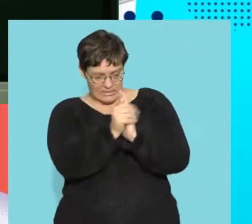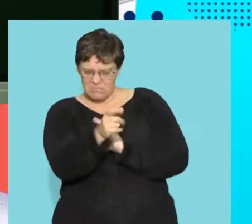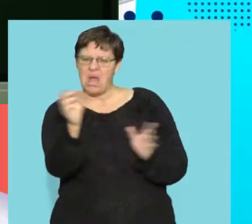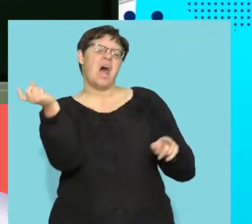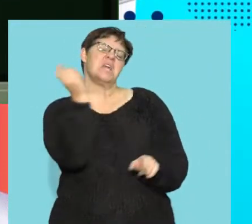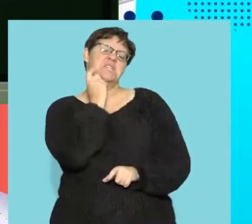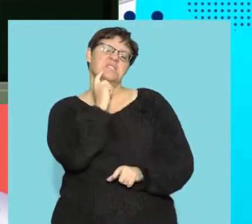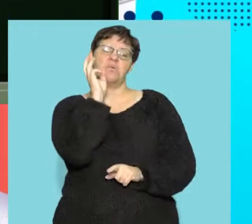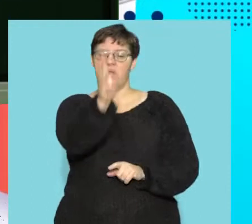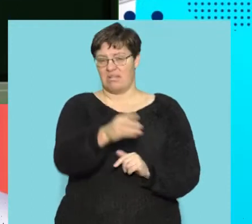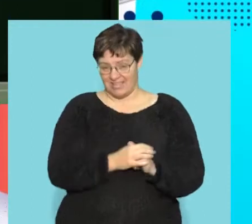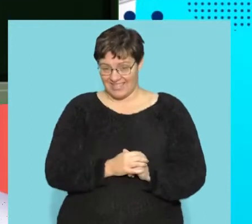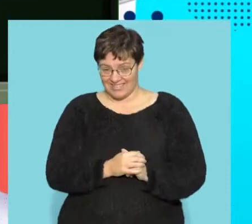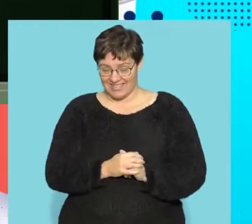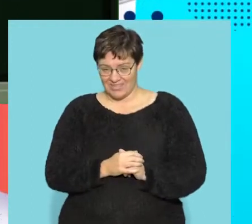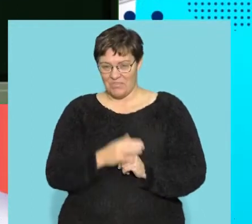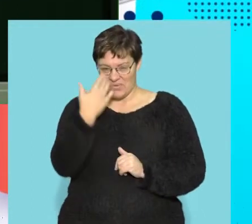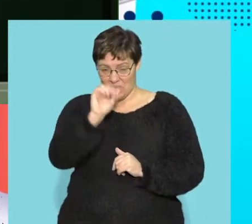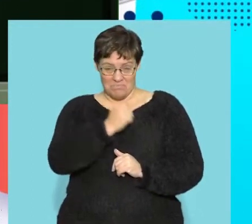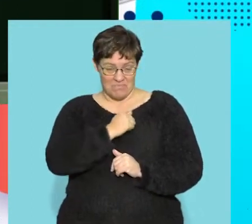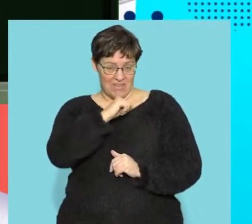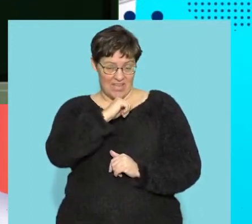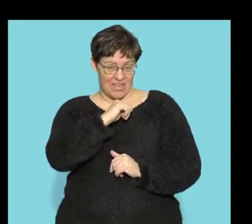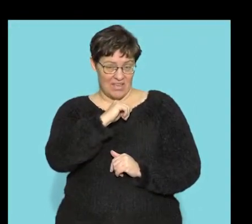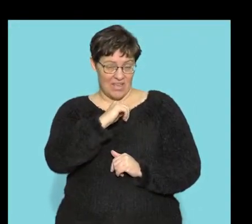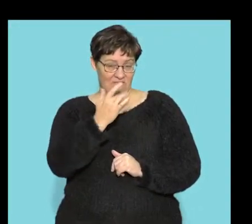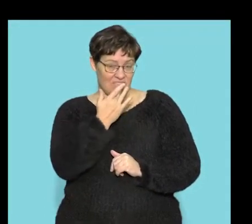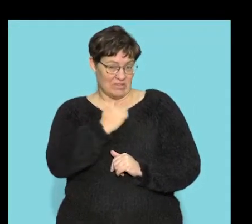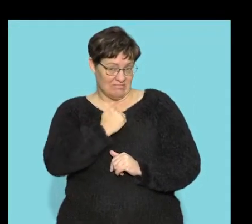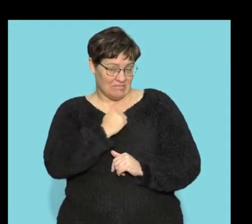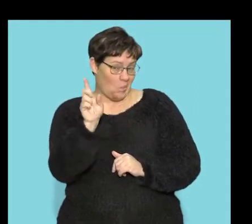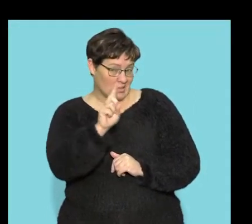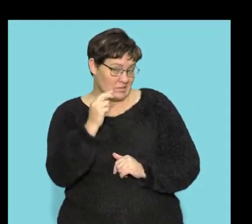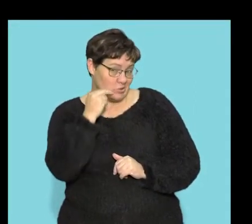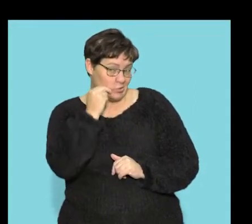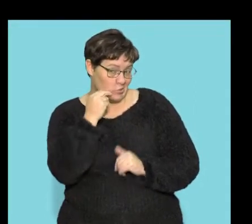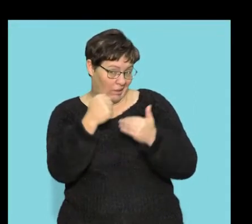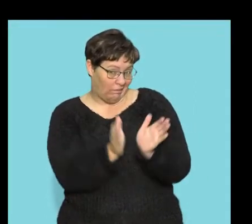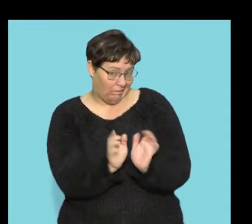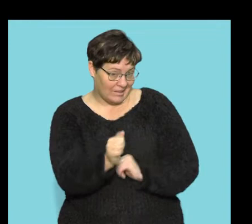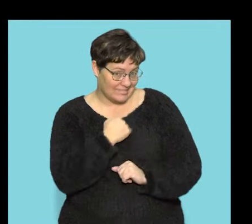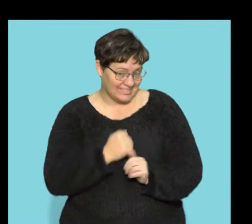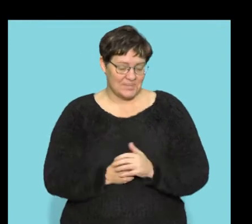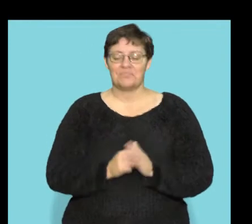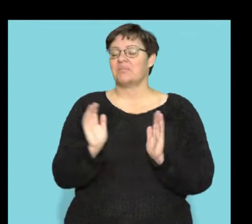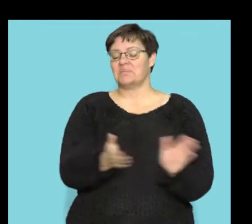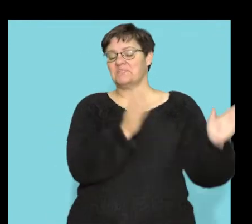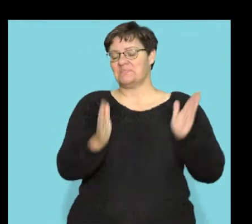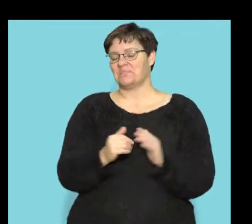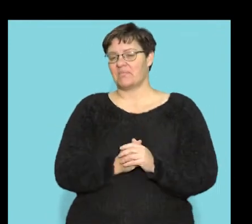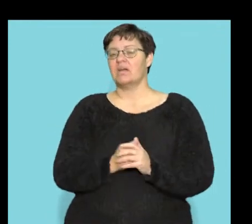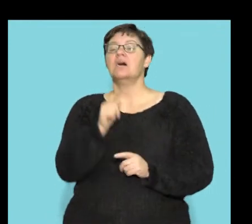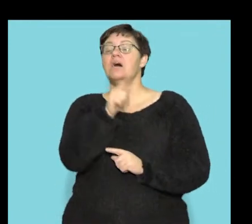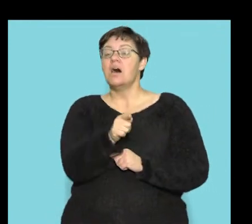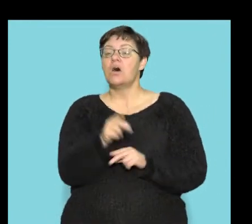of cake, chocolate cake, so you know what's our favorite. Okay, here we go. My rent income figure